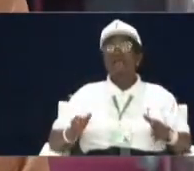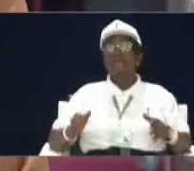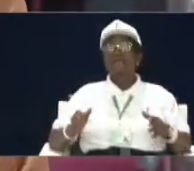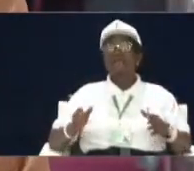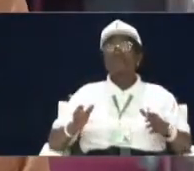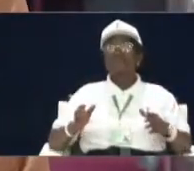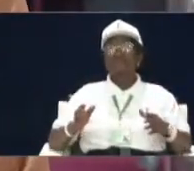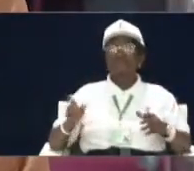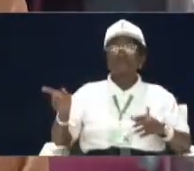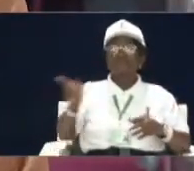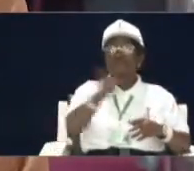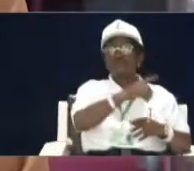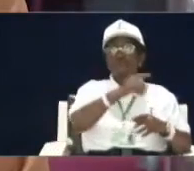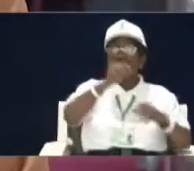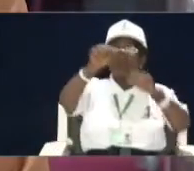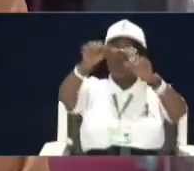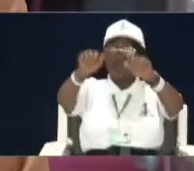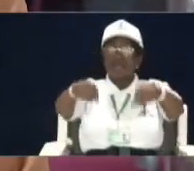You can